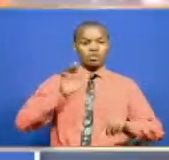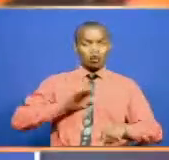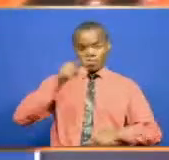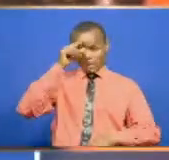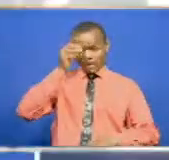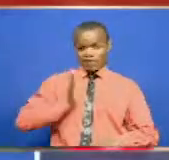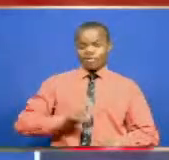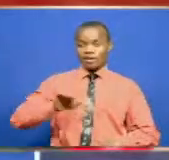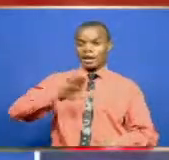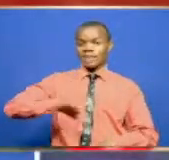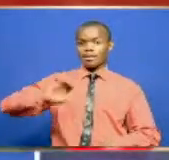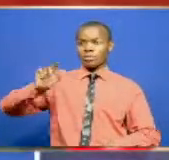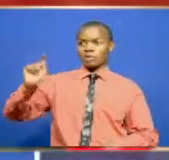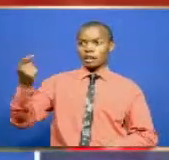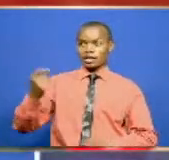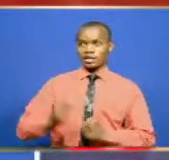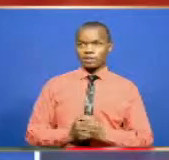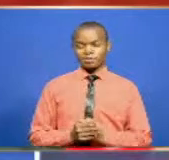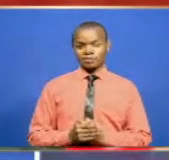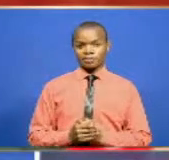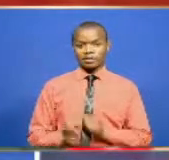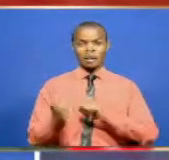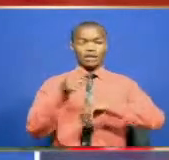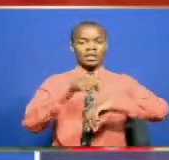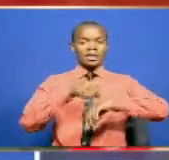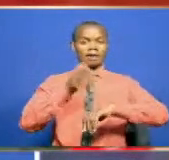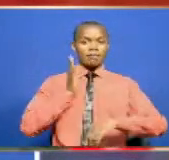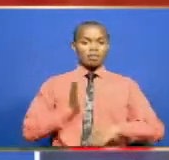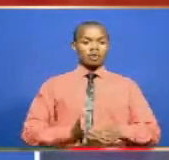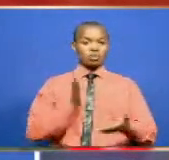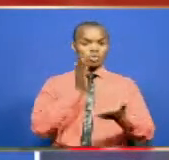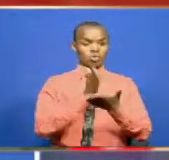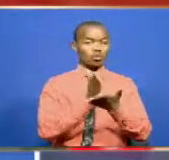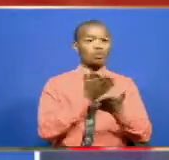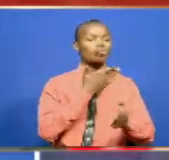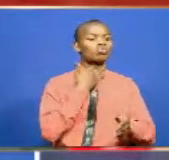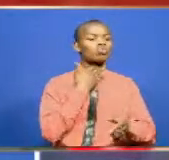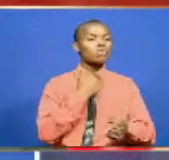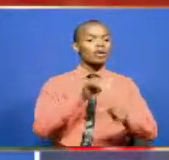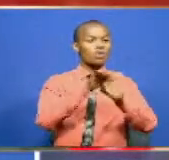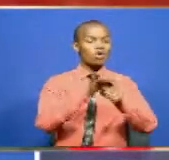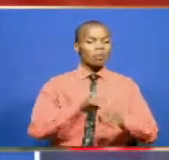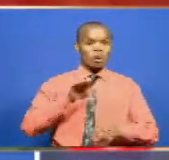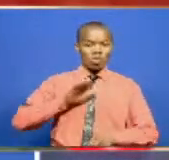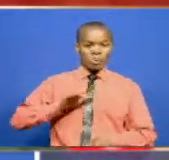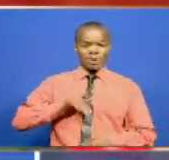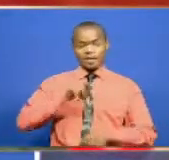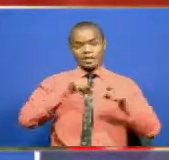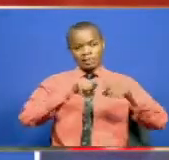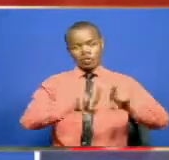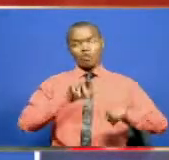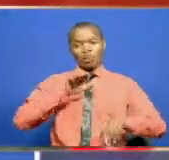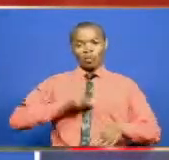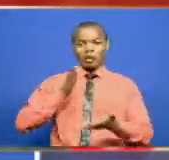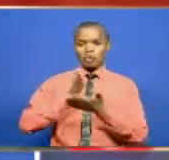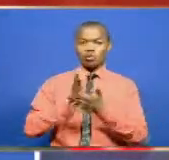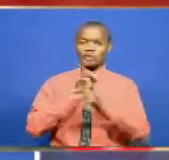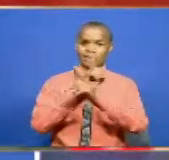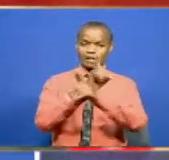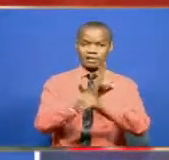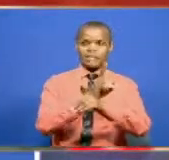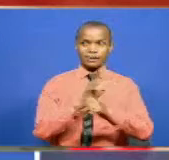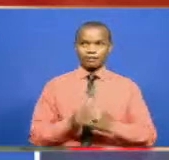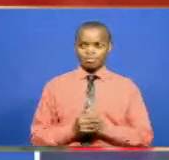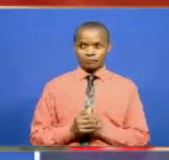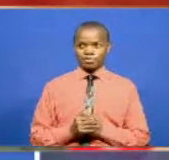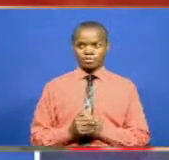region. And when someone is picking a stone to hit at a woman, you as a woman should be the last person. You cover